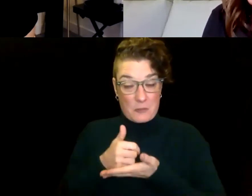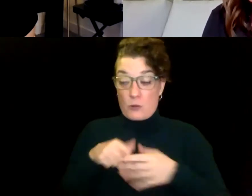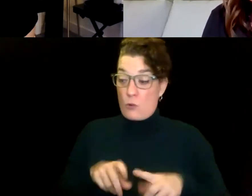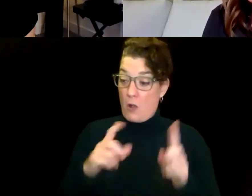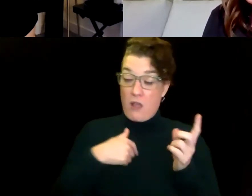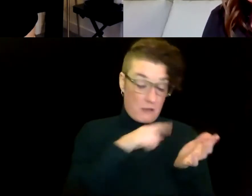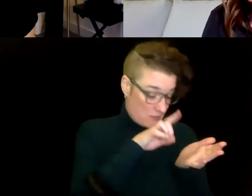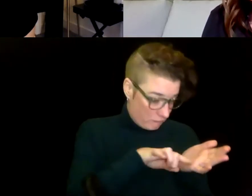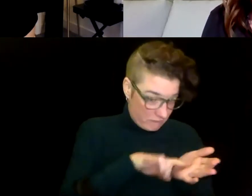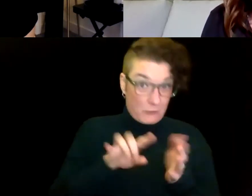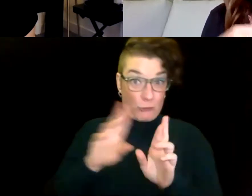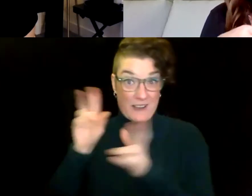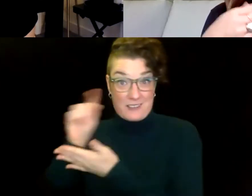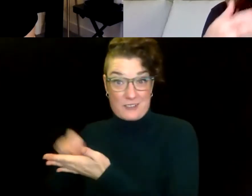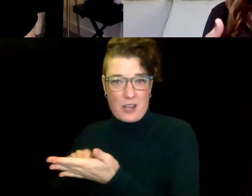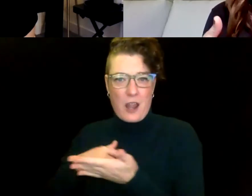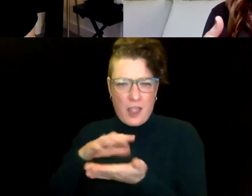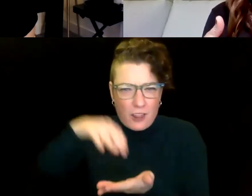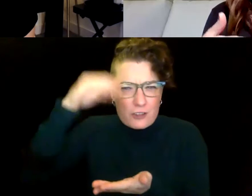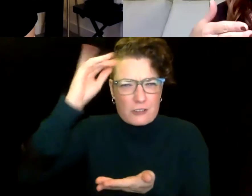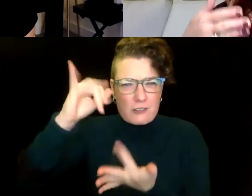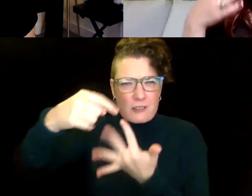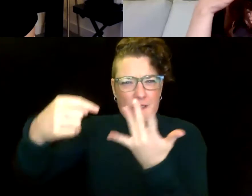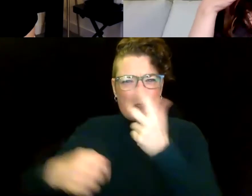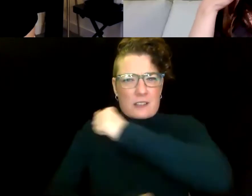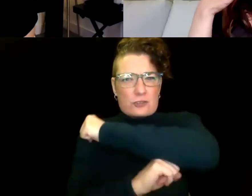learned about the structural issues that were causing